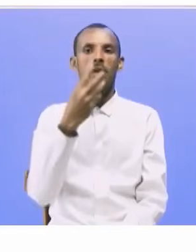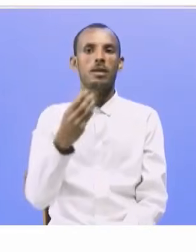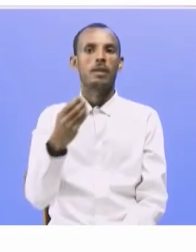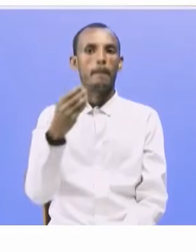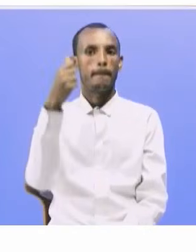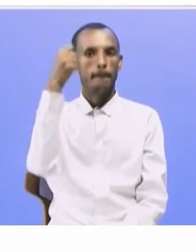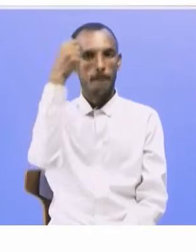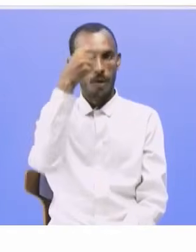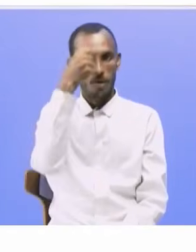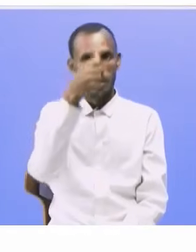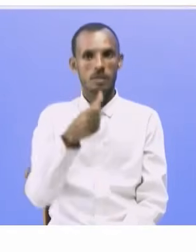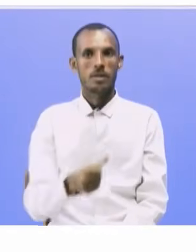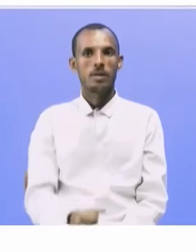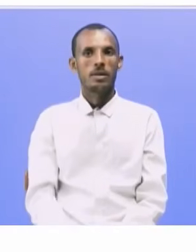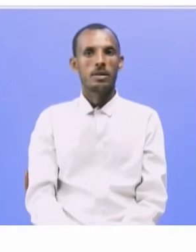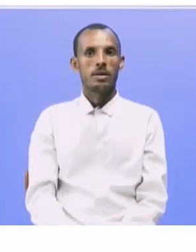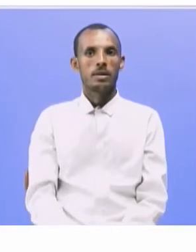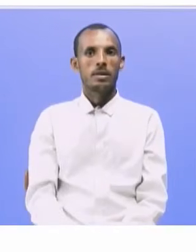in